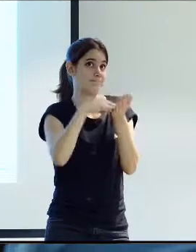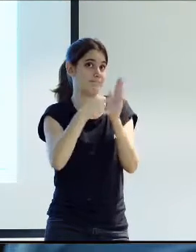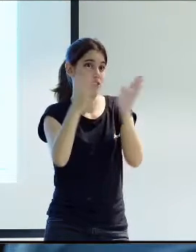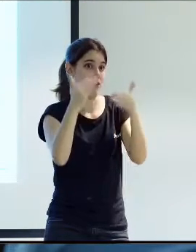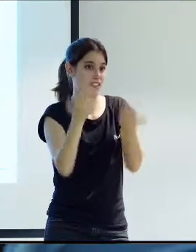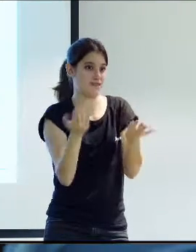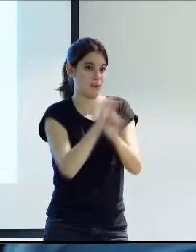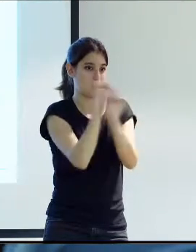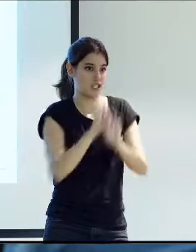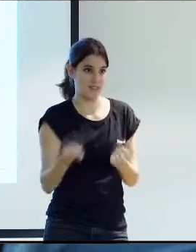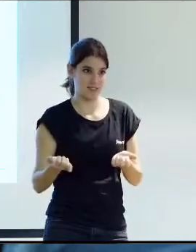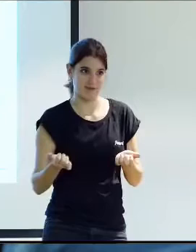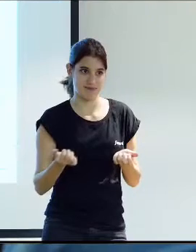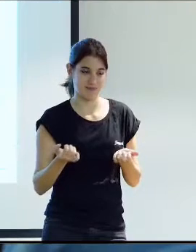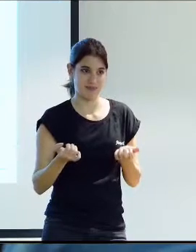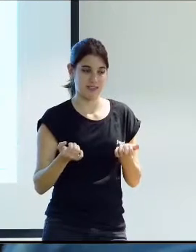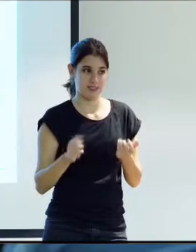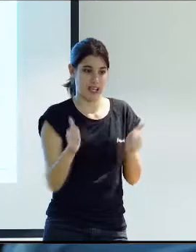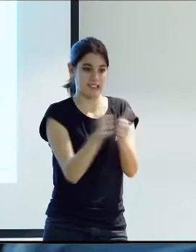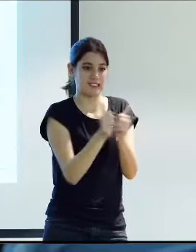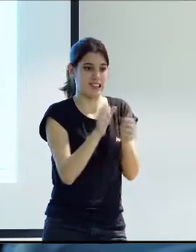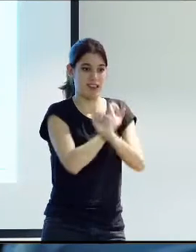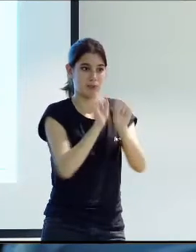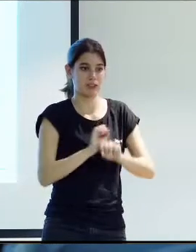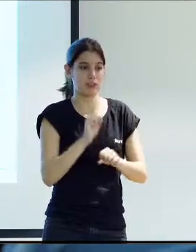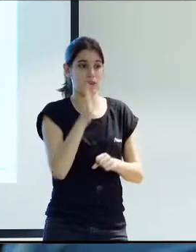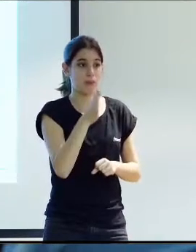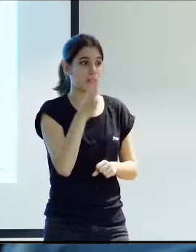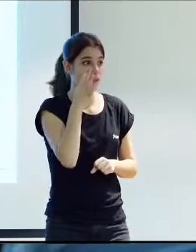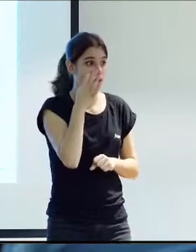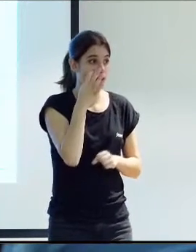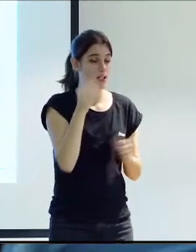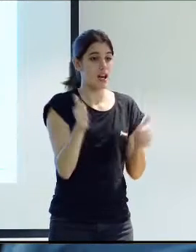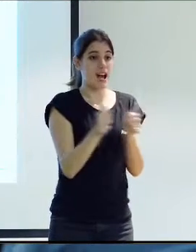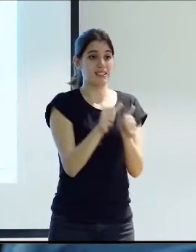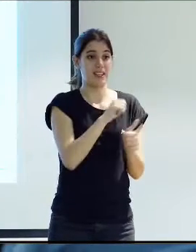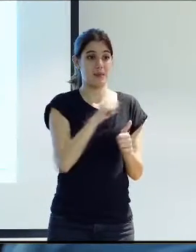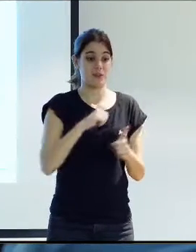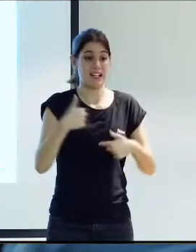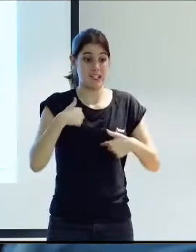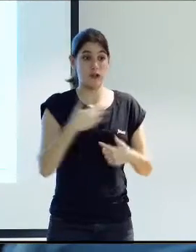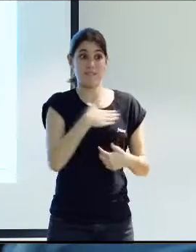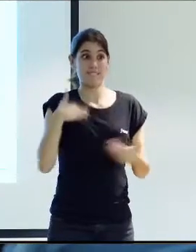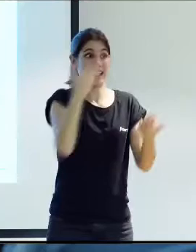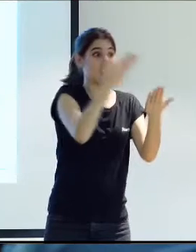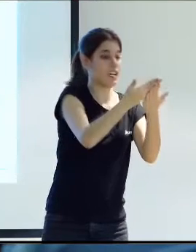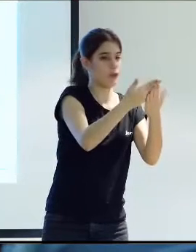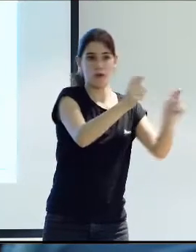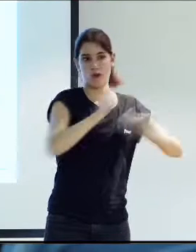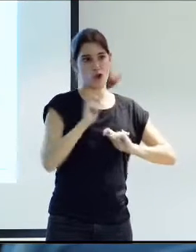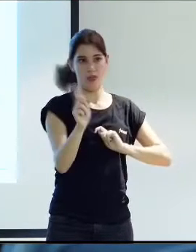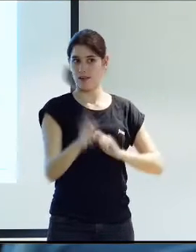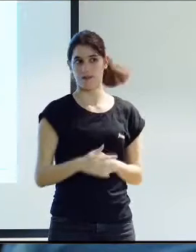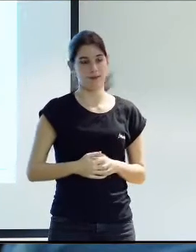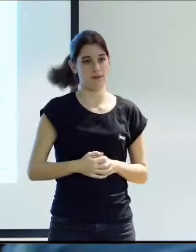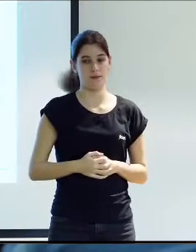very sad perspective, bleak perspective, because it's not the type of personal assistant